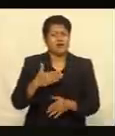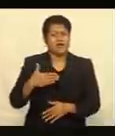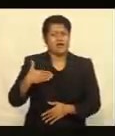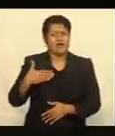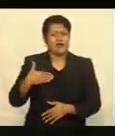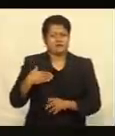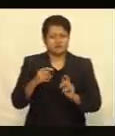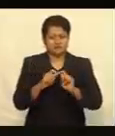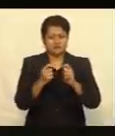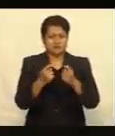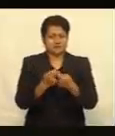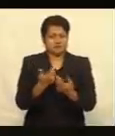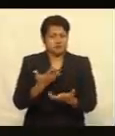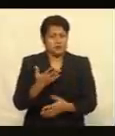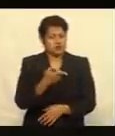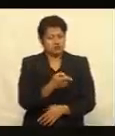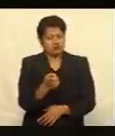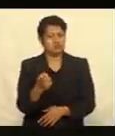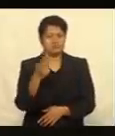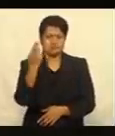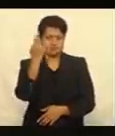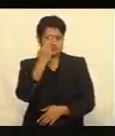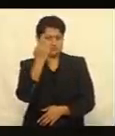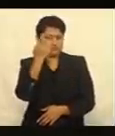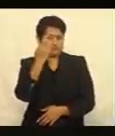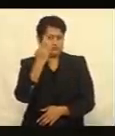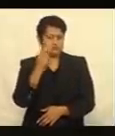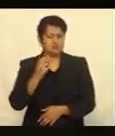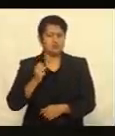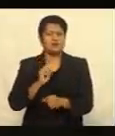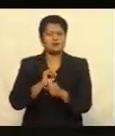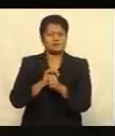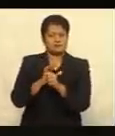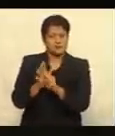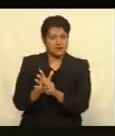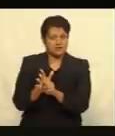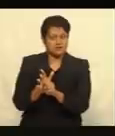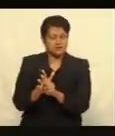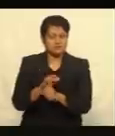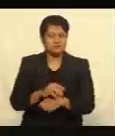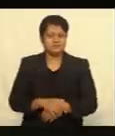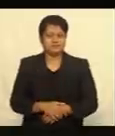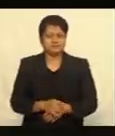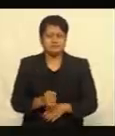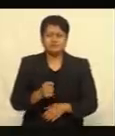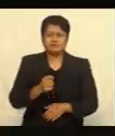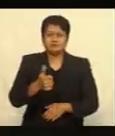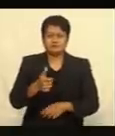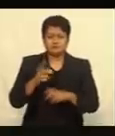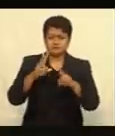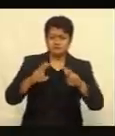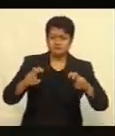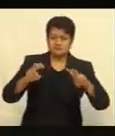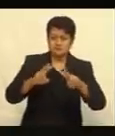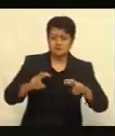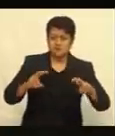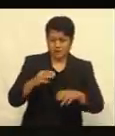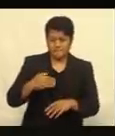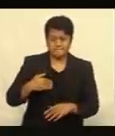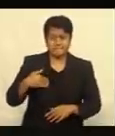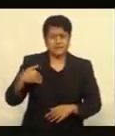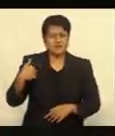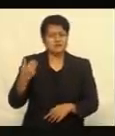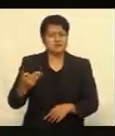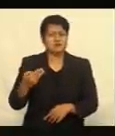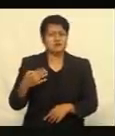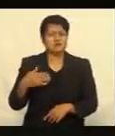risk of contracting the virus. Edwin, this is also because after the investigation by the Ministry of Health, they found out